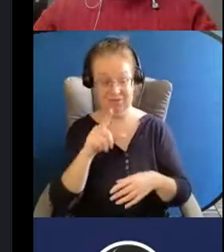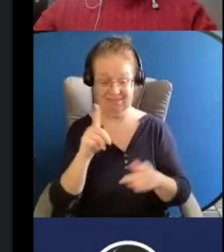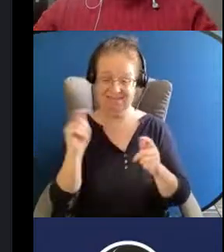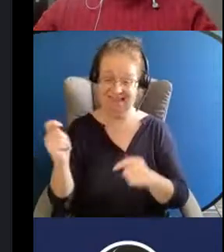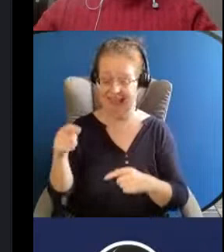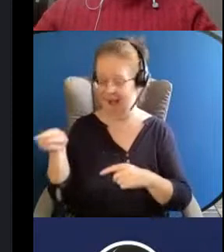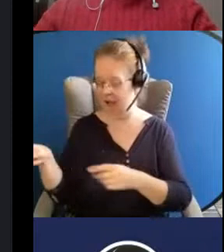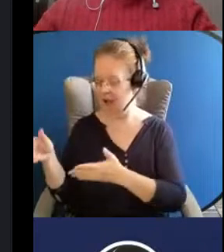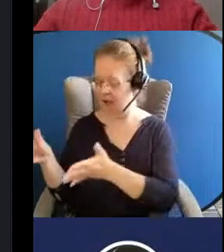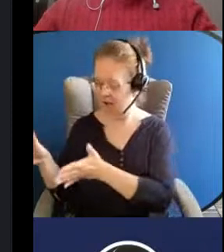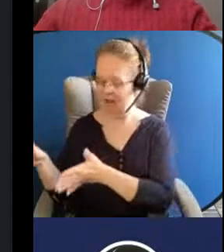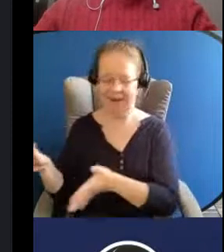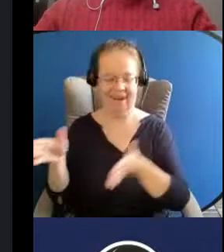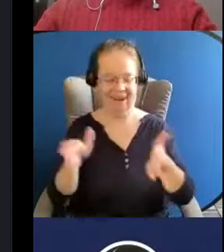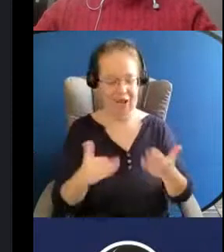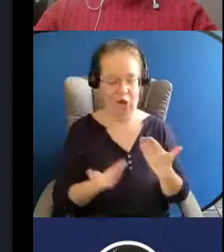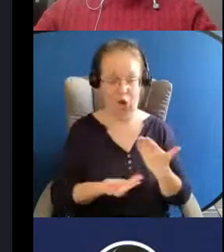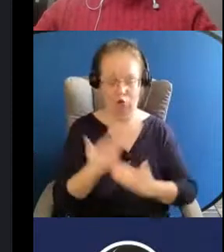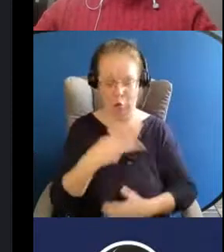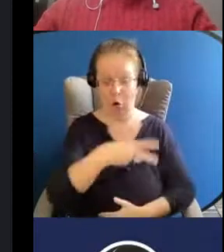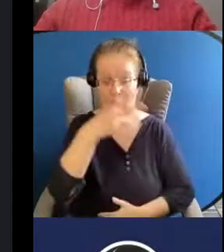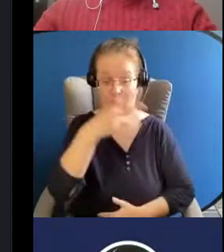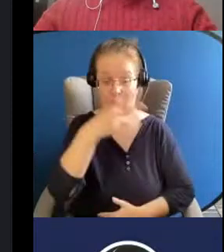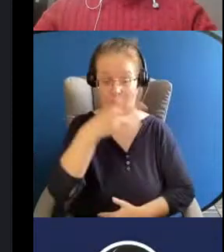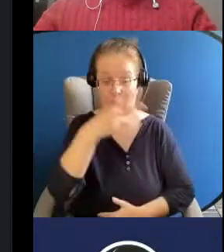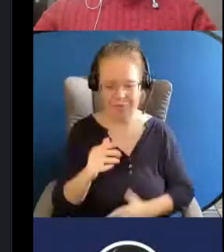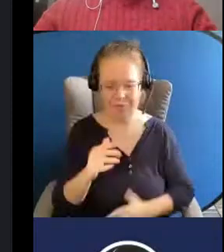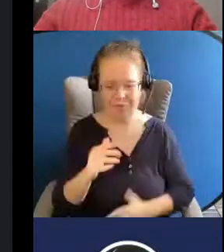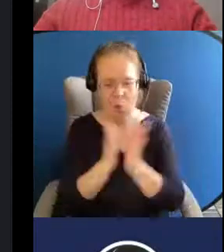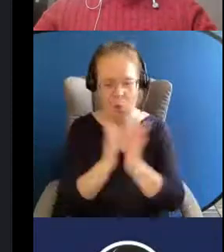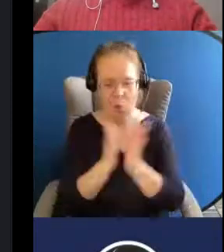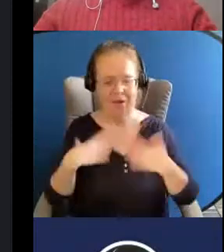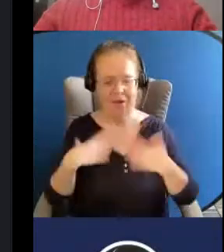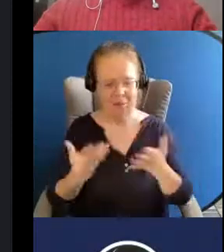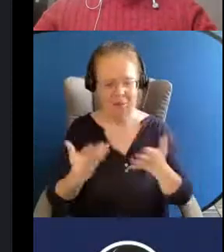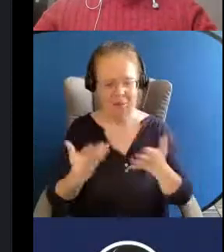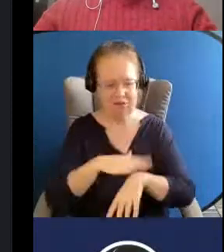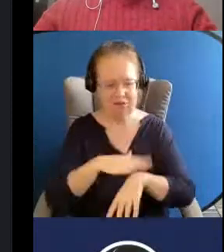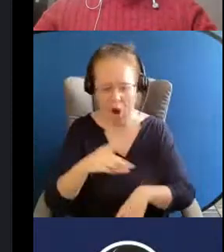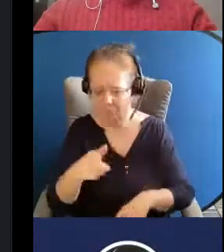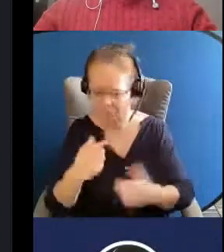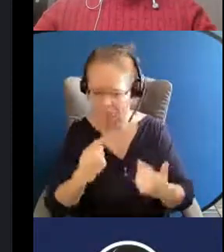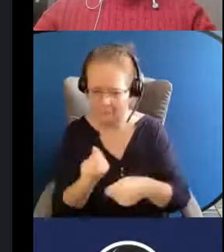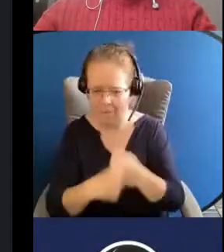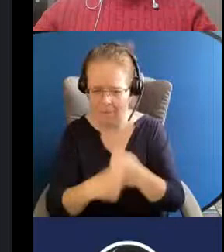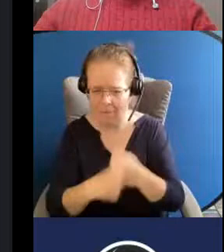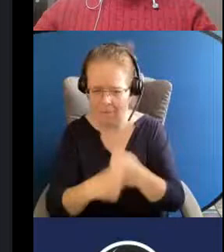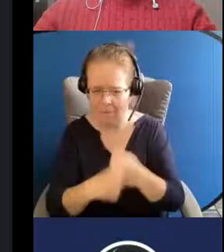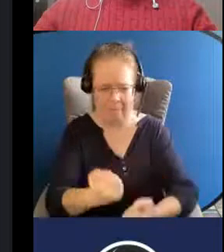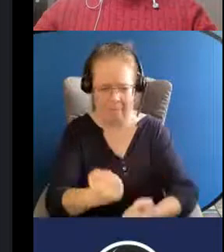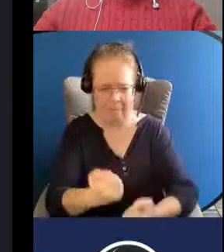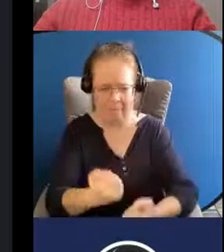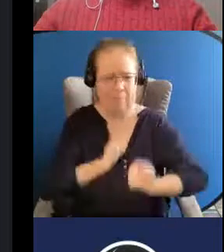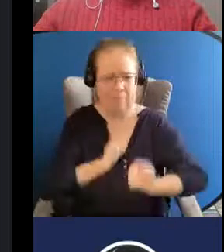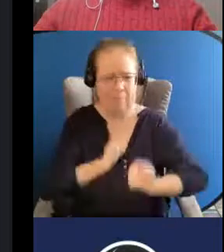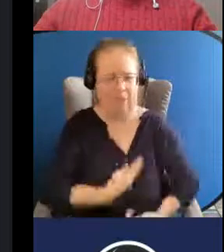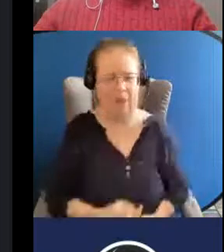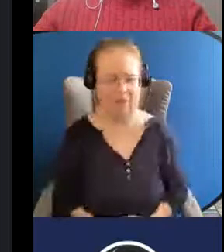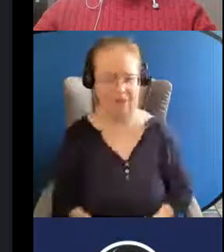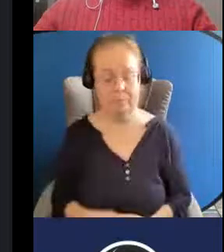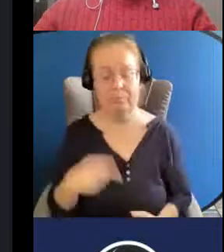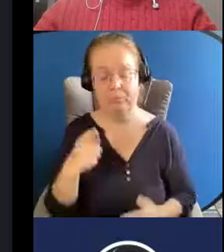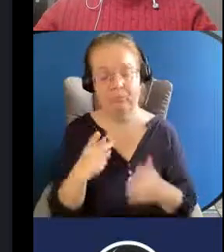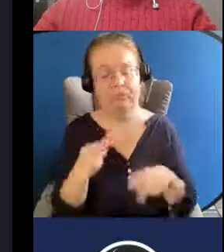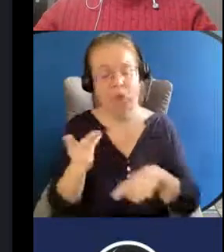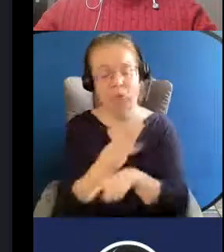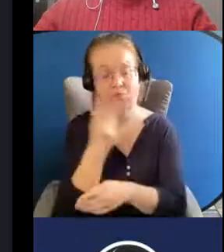but obviously that new moment of Windows 11 is a great chance to spend some time on this. Yeah, and the beautiful part about having this redesign